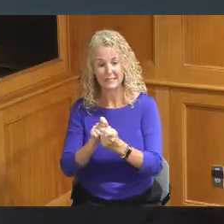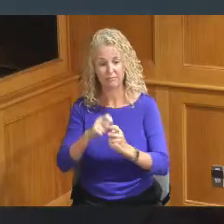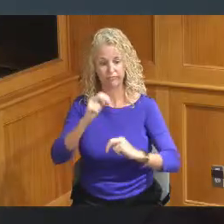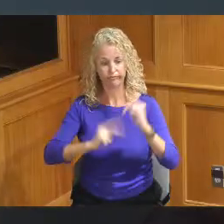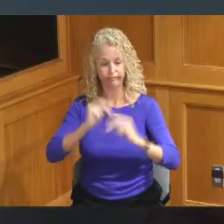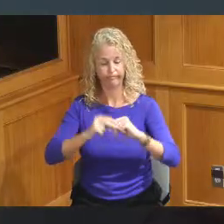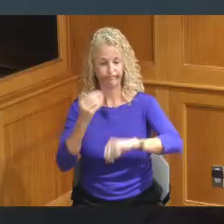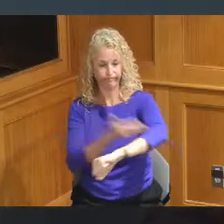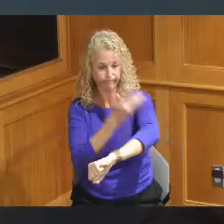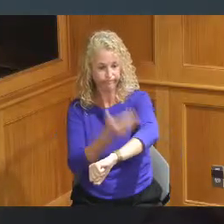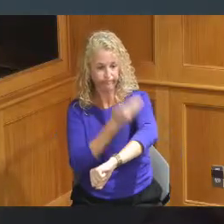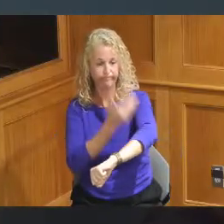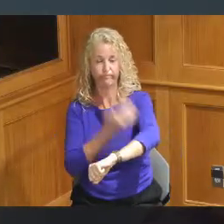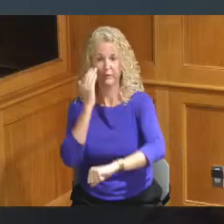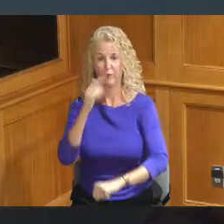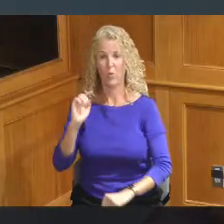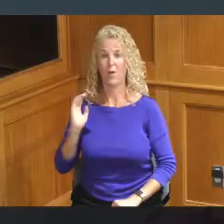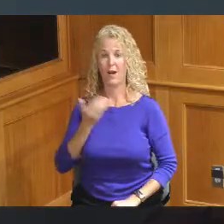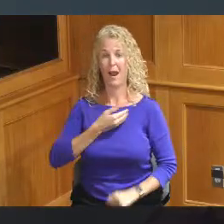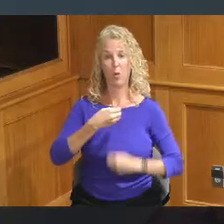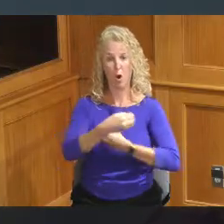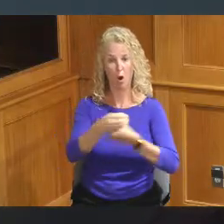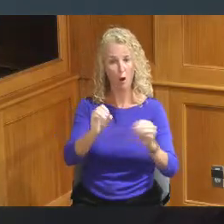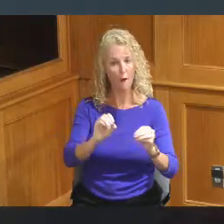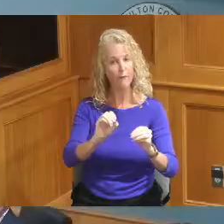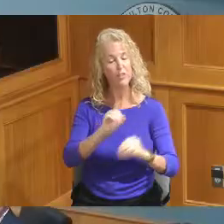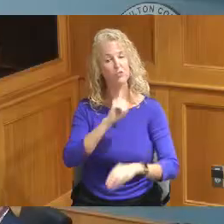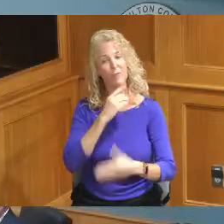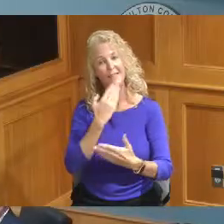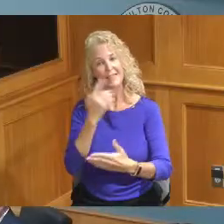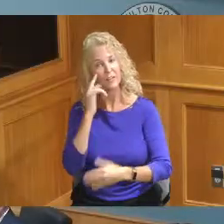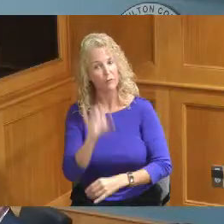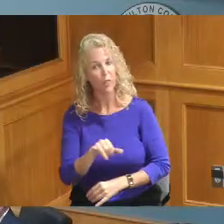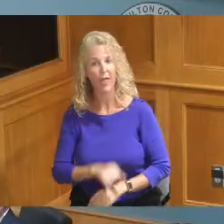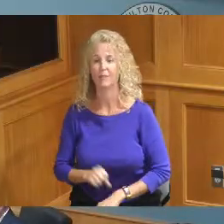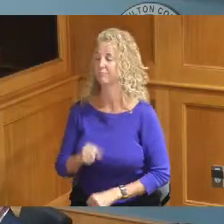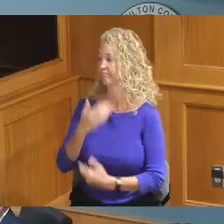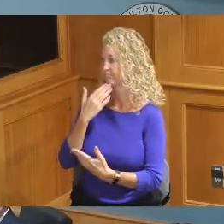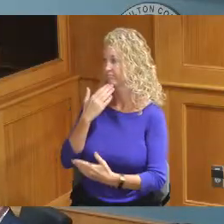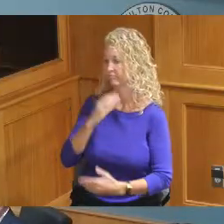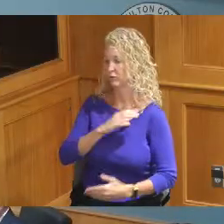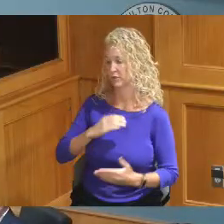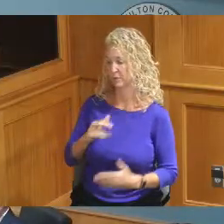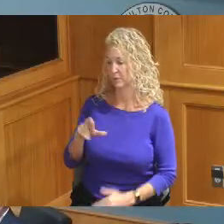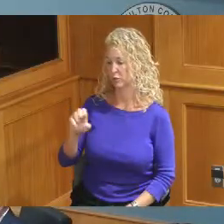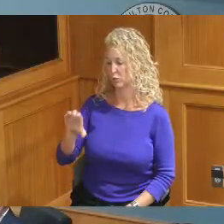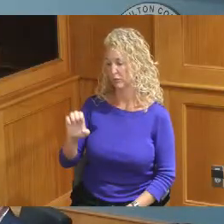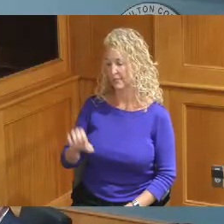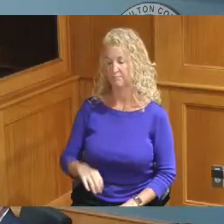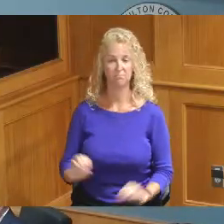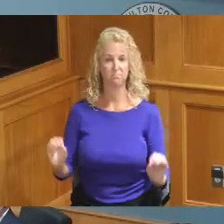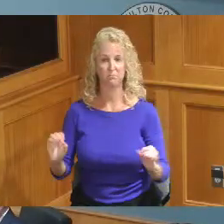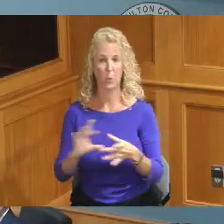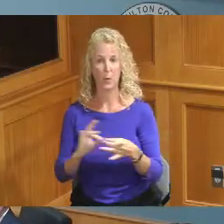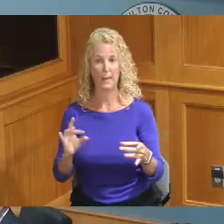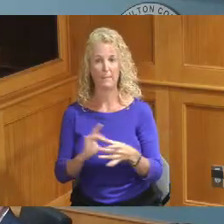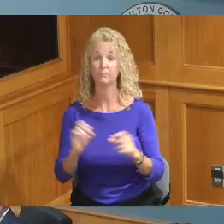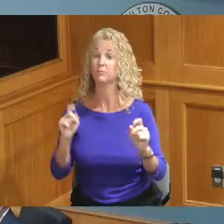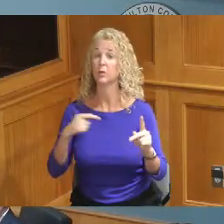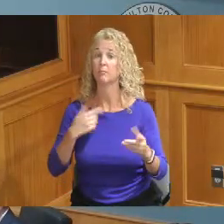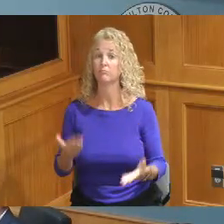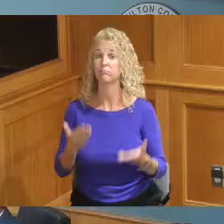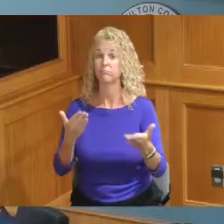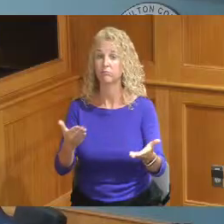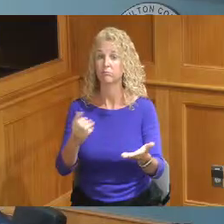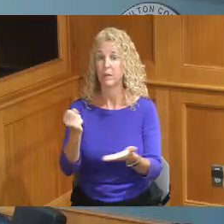be renovated or purchased. So I thank her for that. Thank you. Commissioner Reese? No comments. All right, I'm going to make a motion to